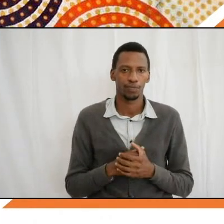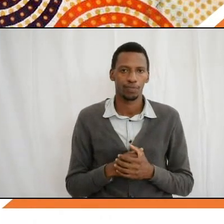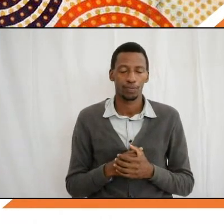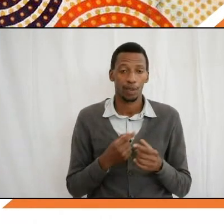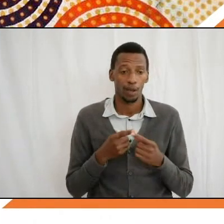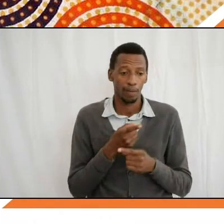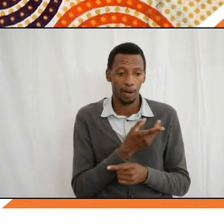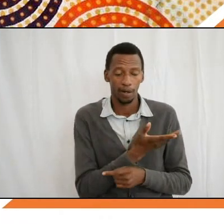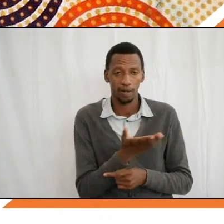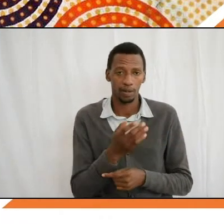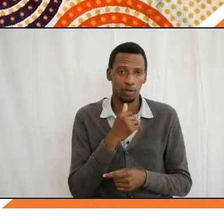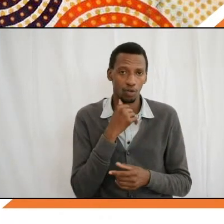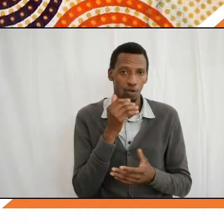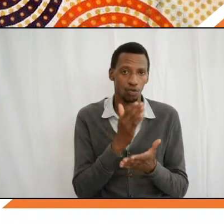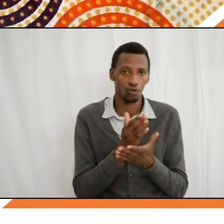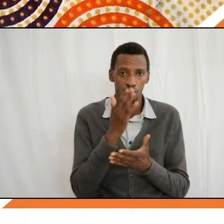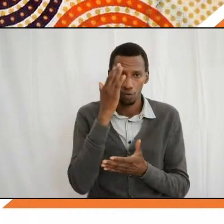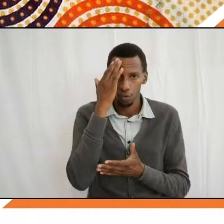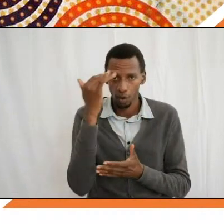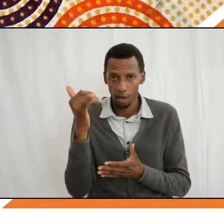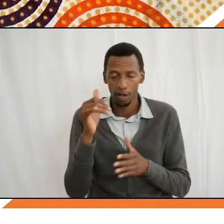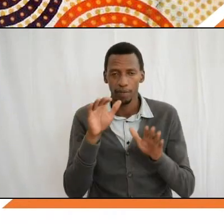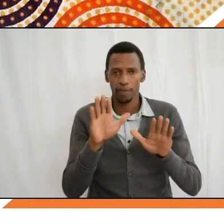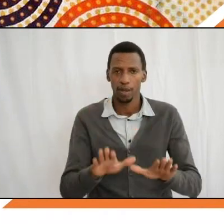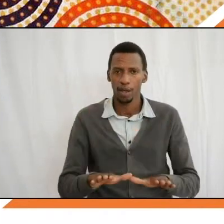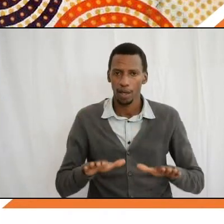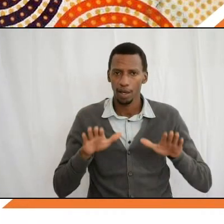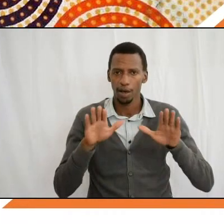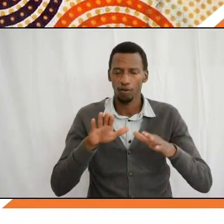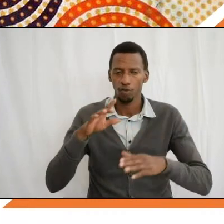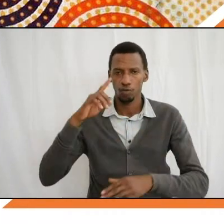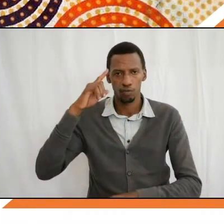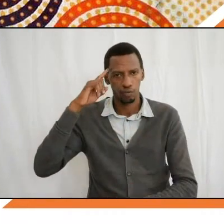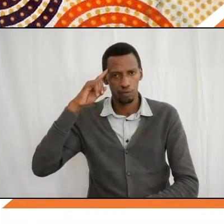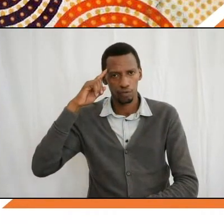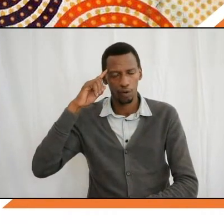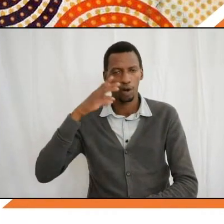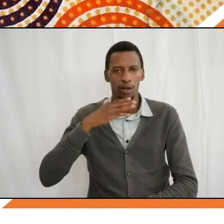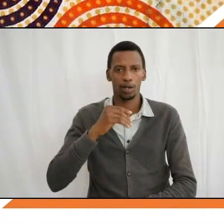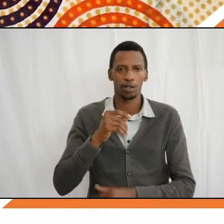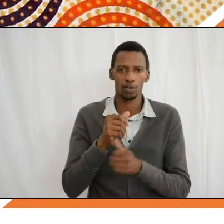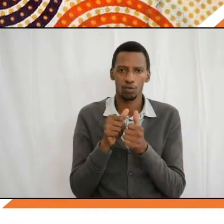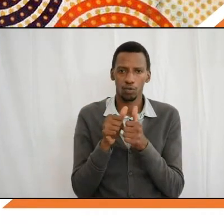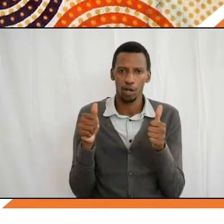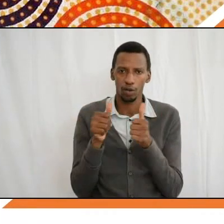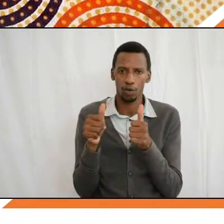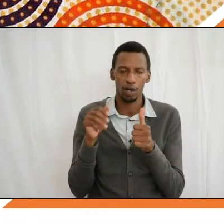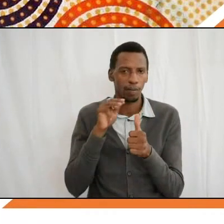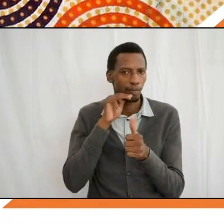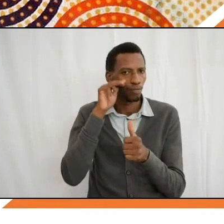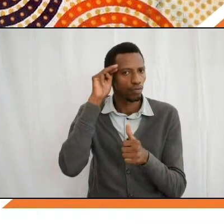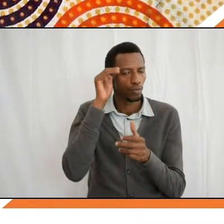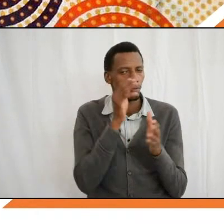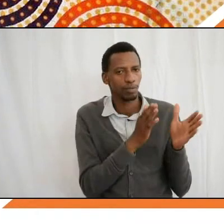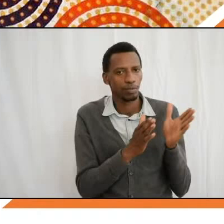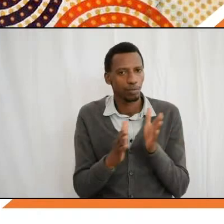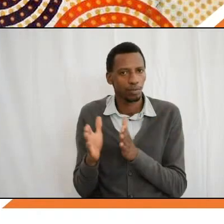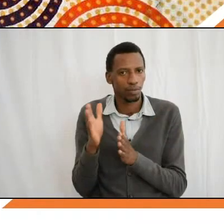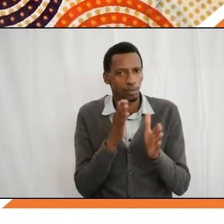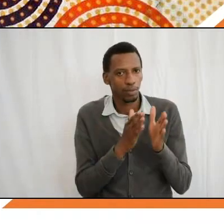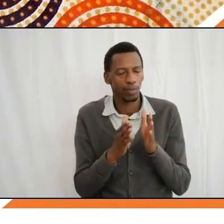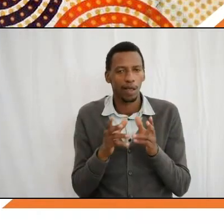But that's not true, because careful consideration and well-matured plans are